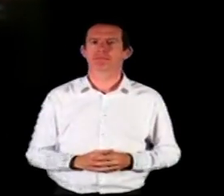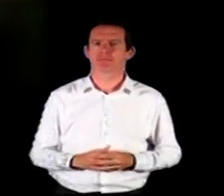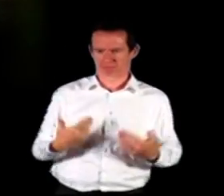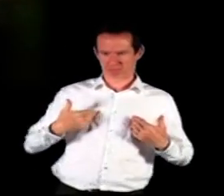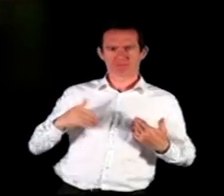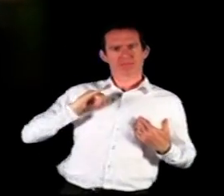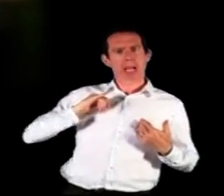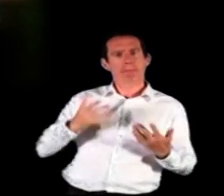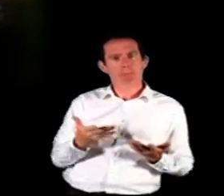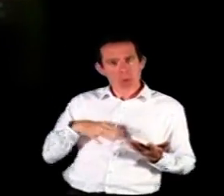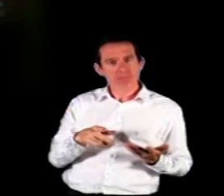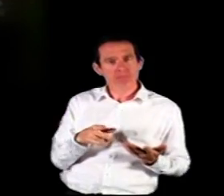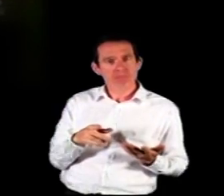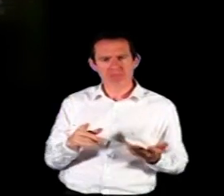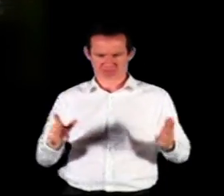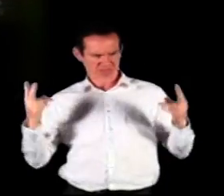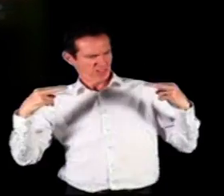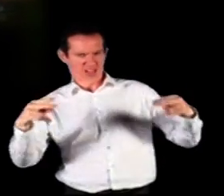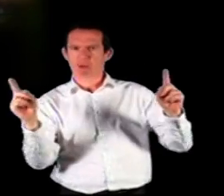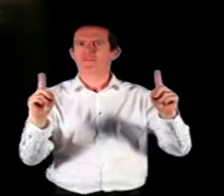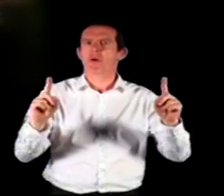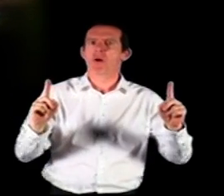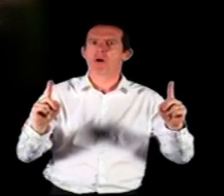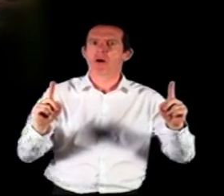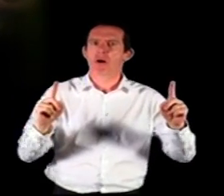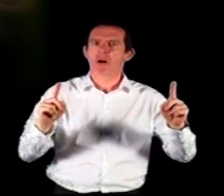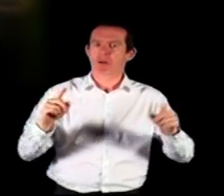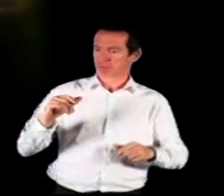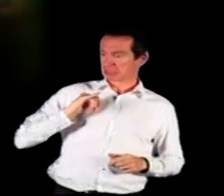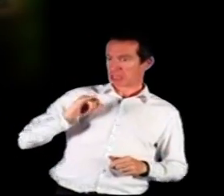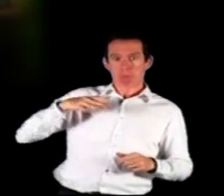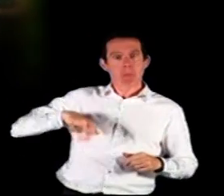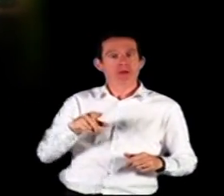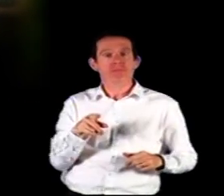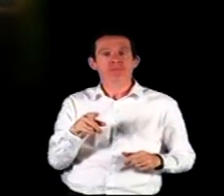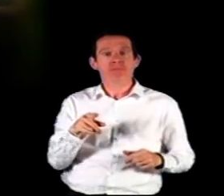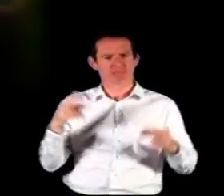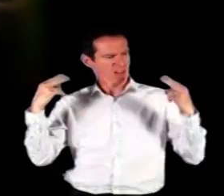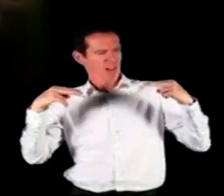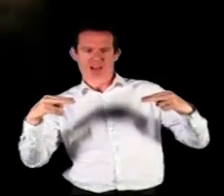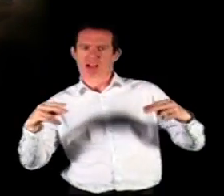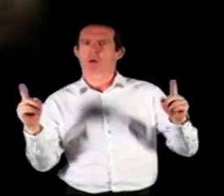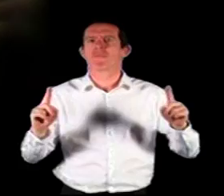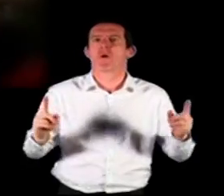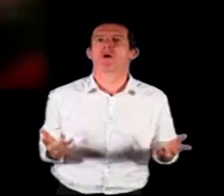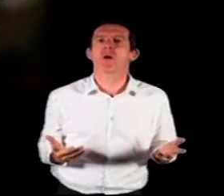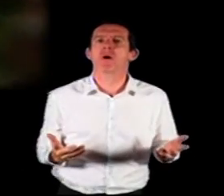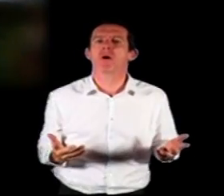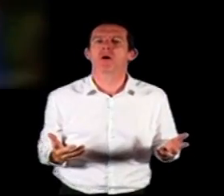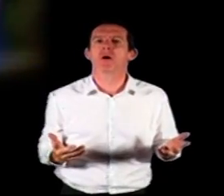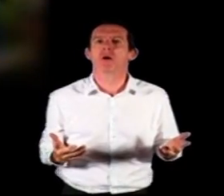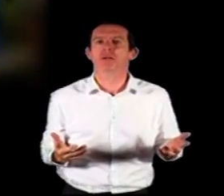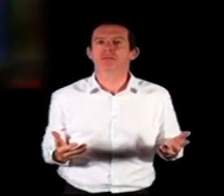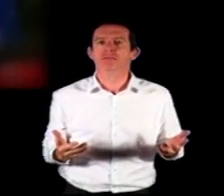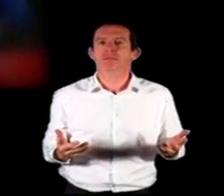Me. You don't want to be me. Me. You stare at me in the street. Me. You don't want to be me. You stare at me